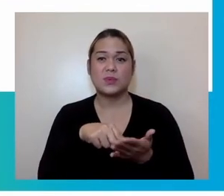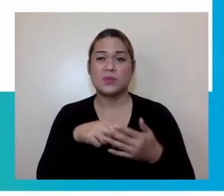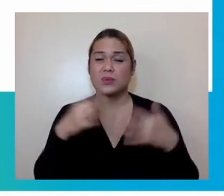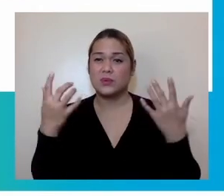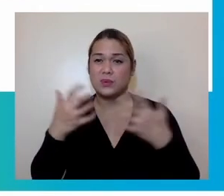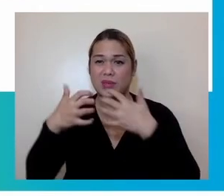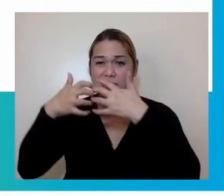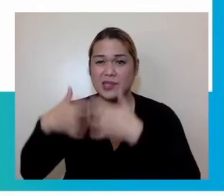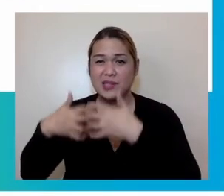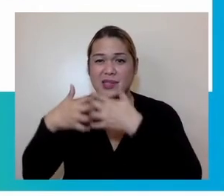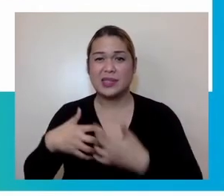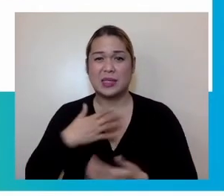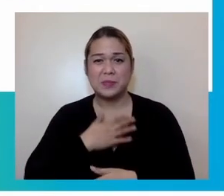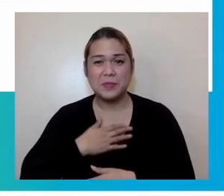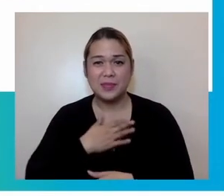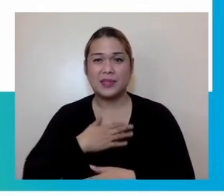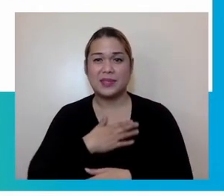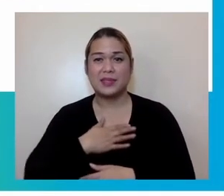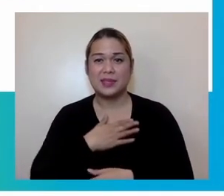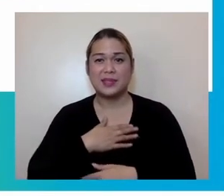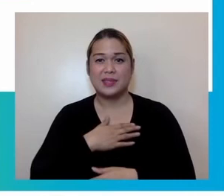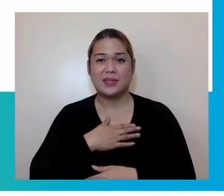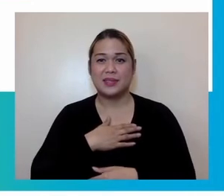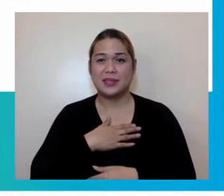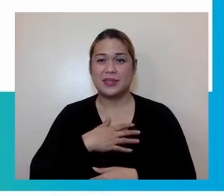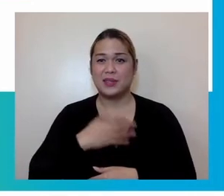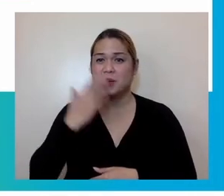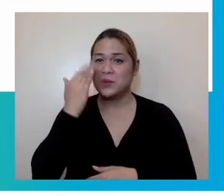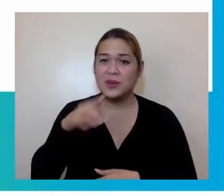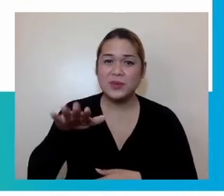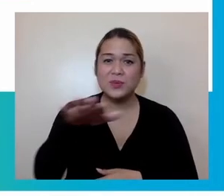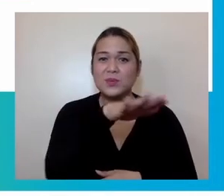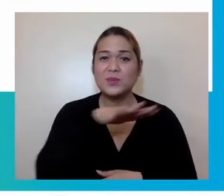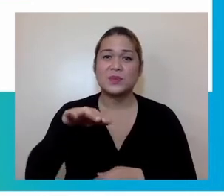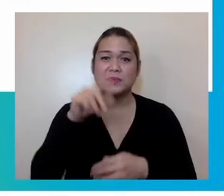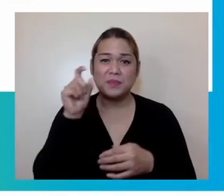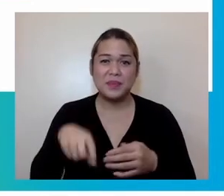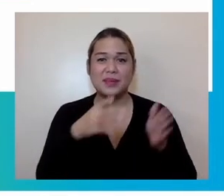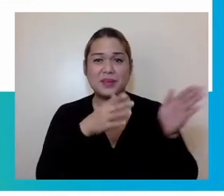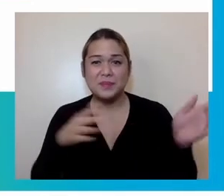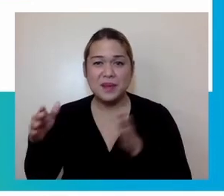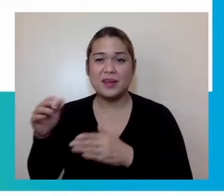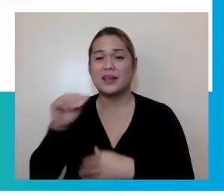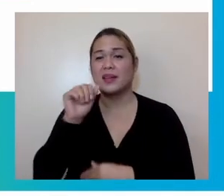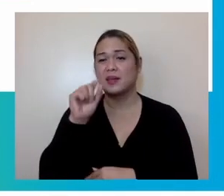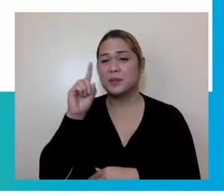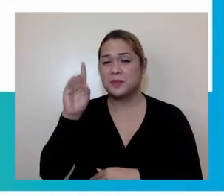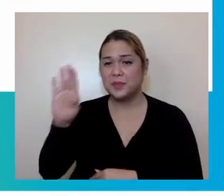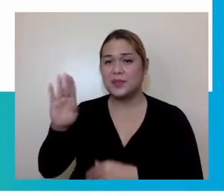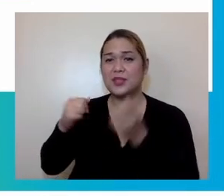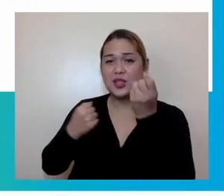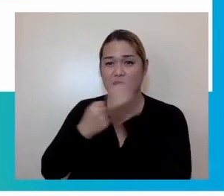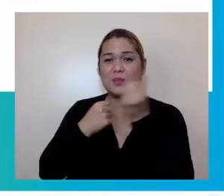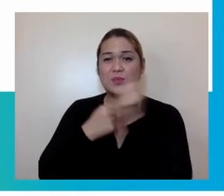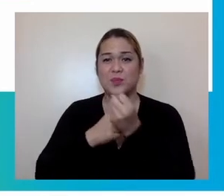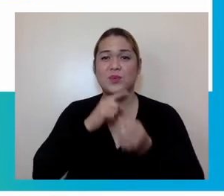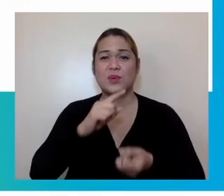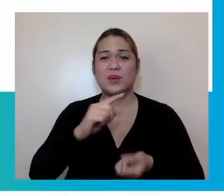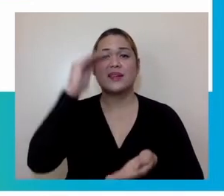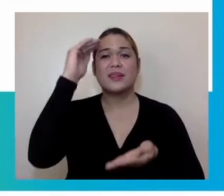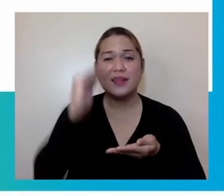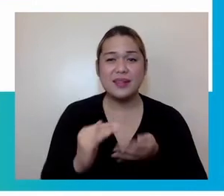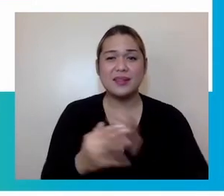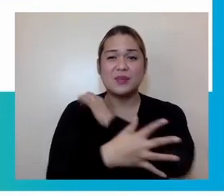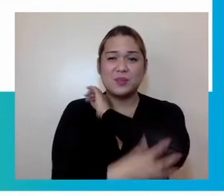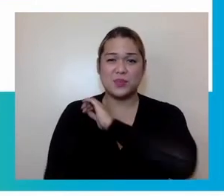2030 about eliminating poverty, strengthening sustainability, building resilience, and so on, will